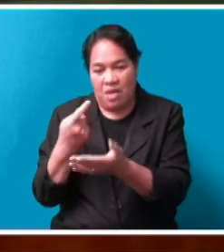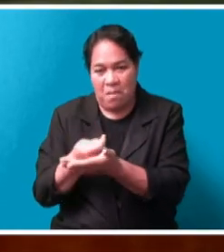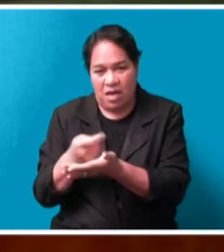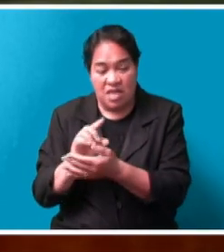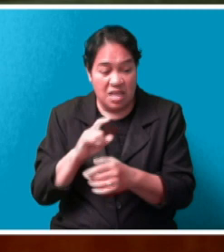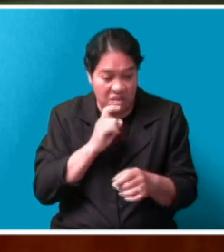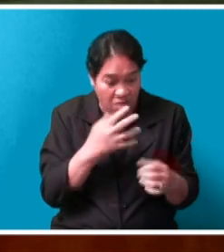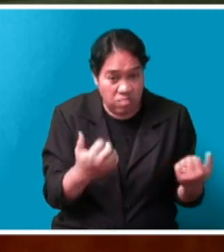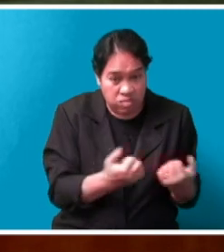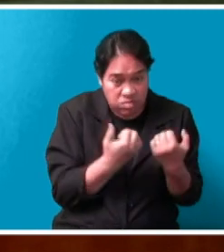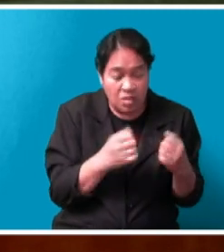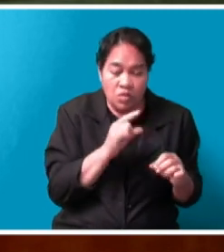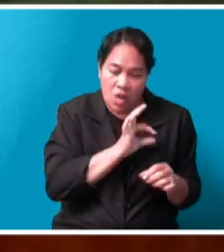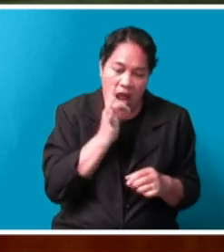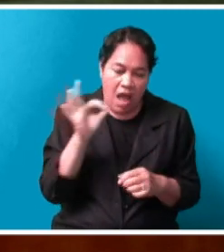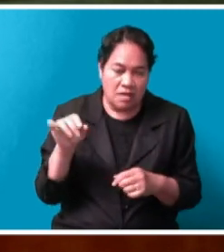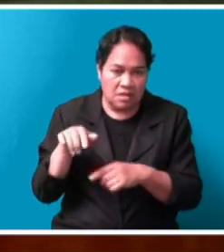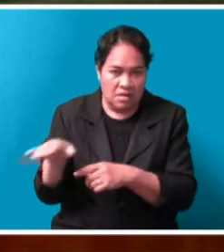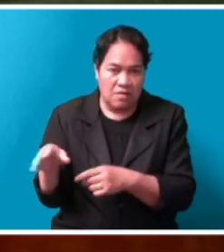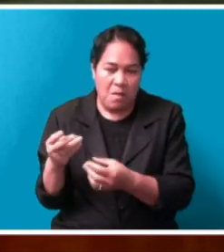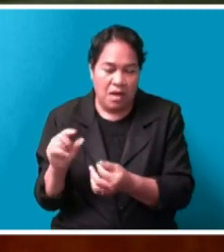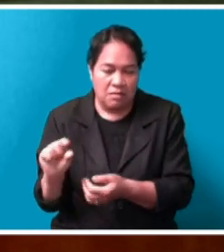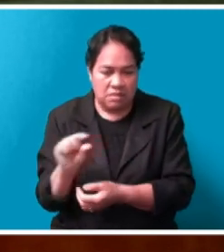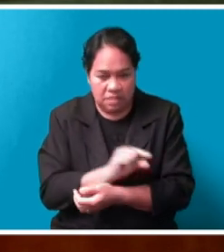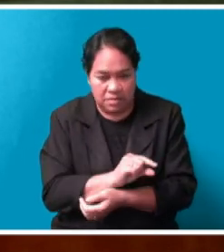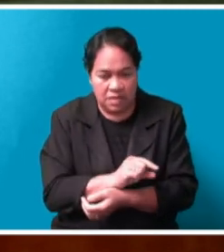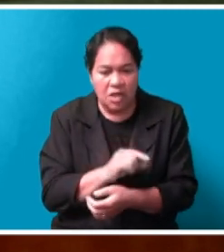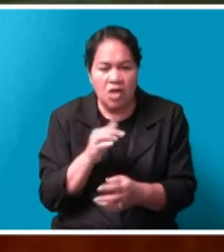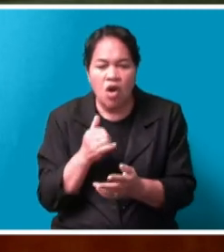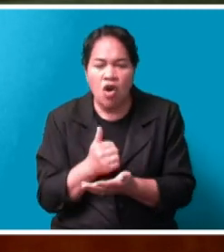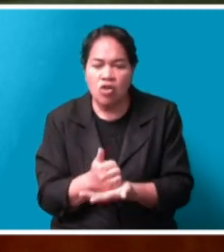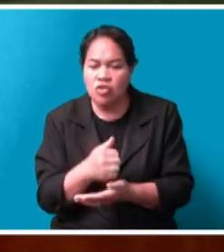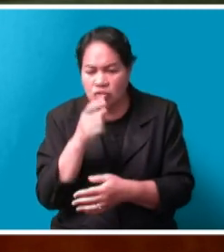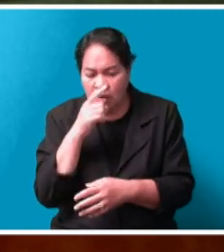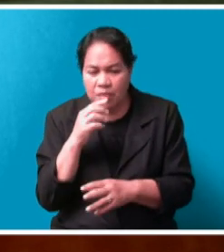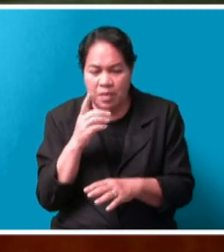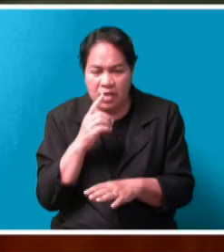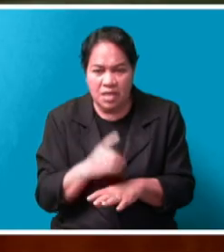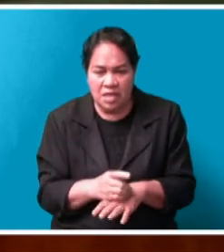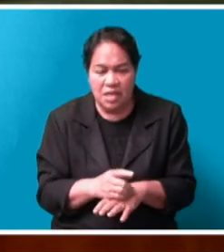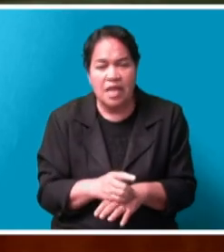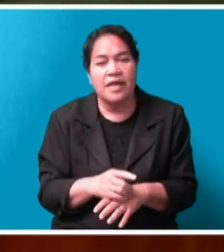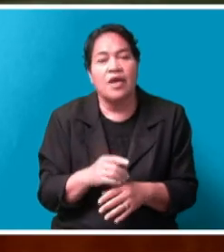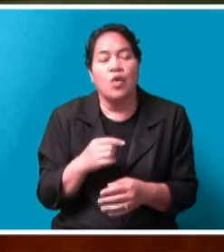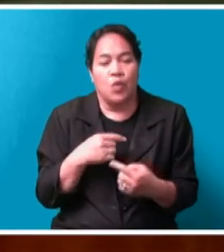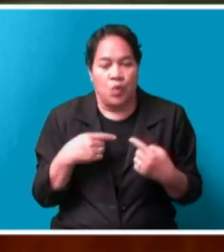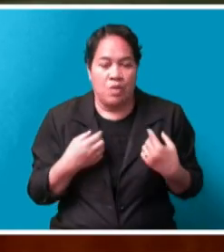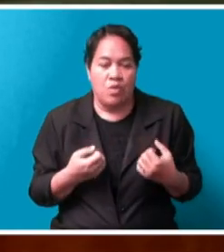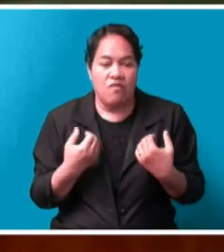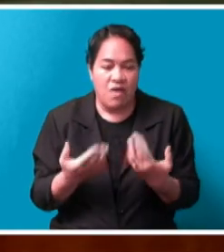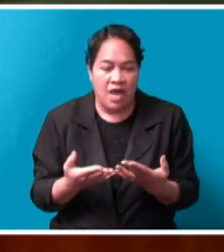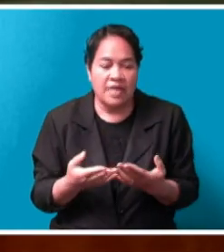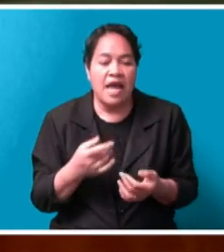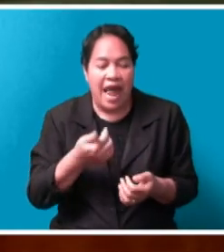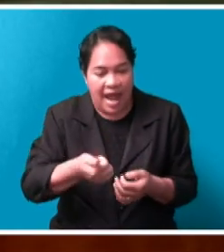Relations. For our citizens living with disabilities, our protection extends far beyond simple insurance payouts. We provide dedicated allowance